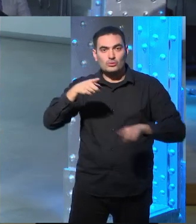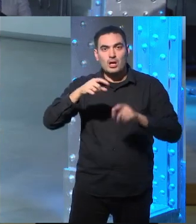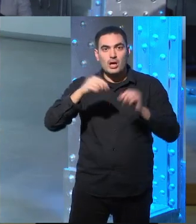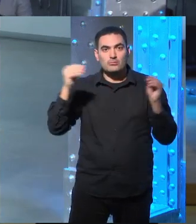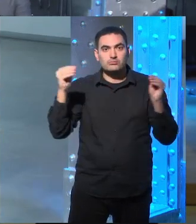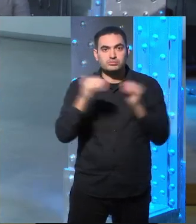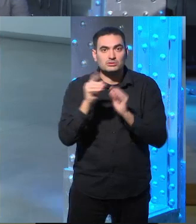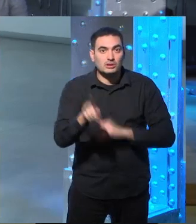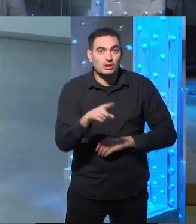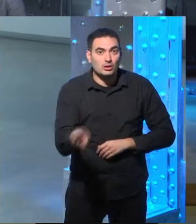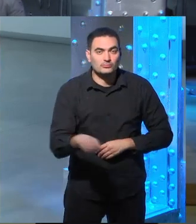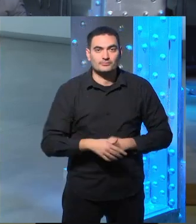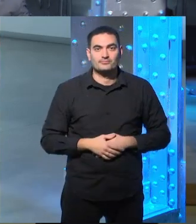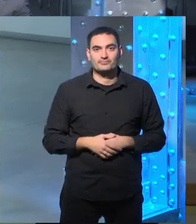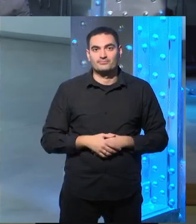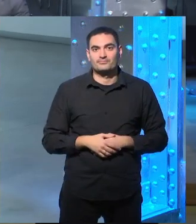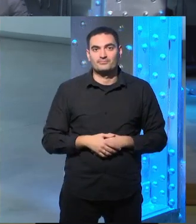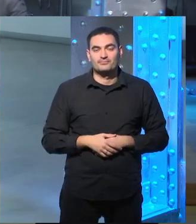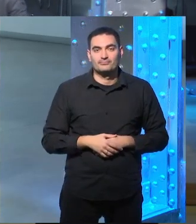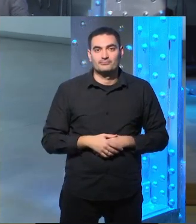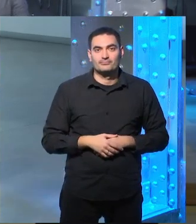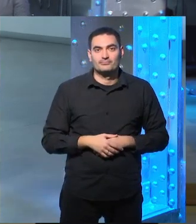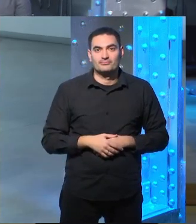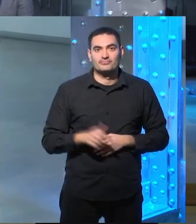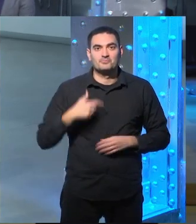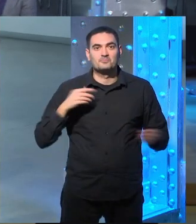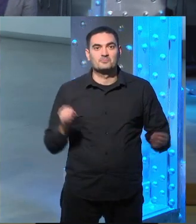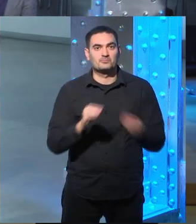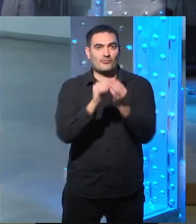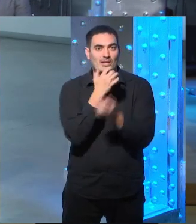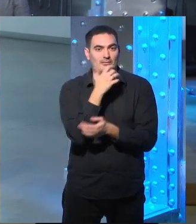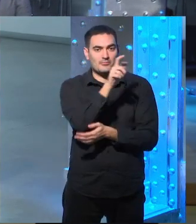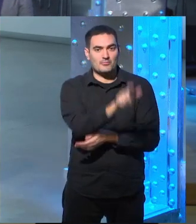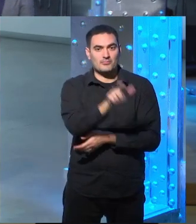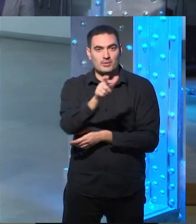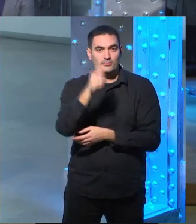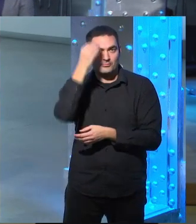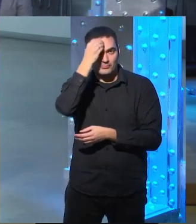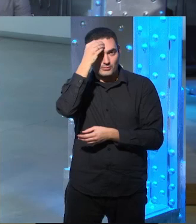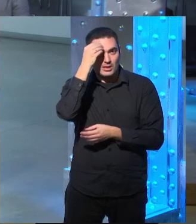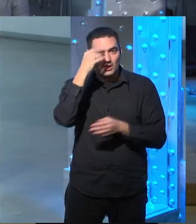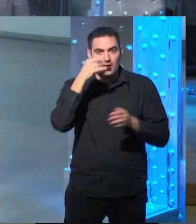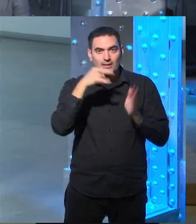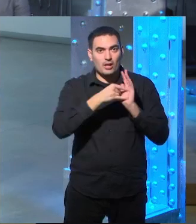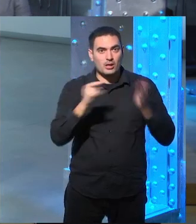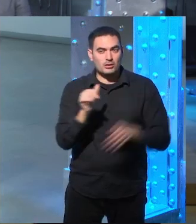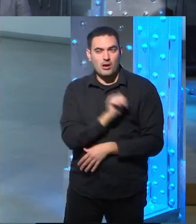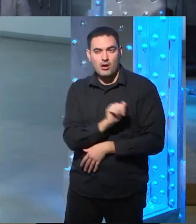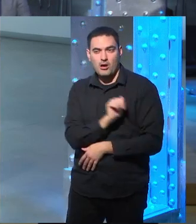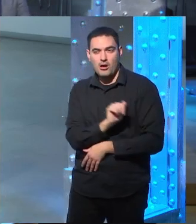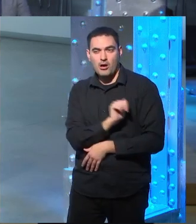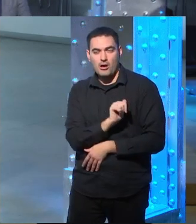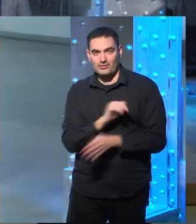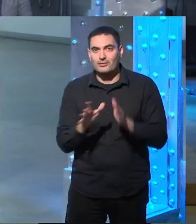things. What do you think, Jorge? I agree in the sense that if we think about technologies that we